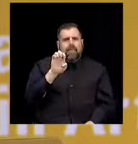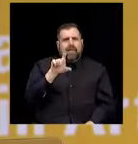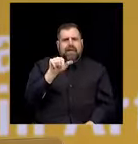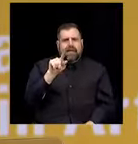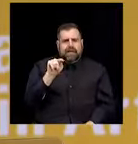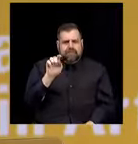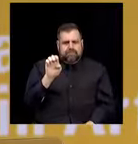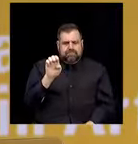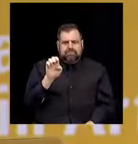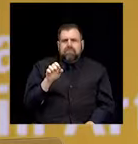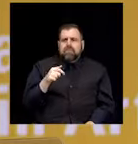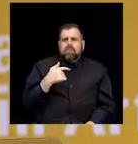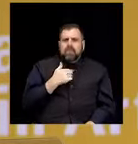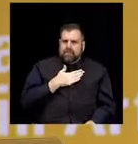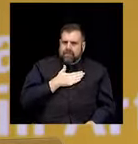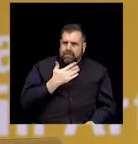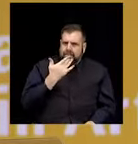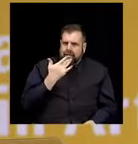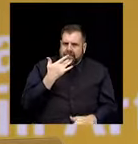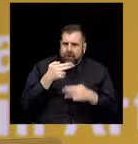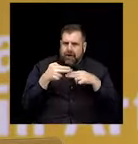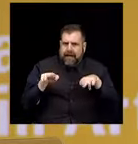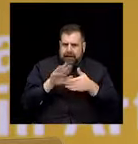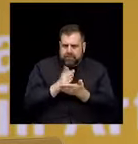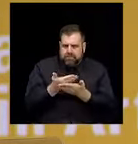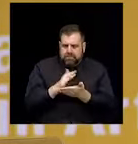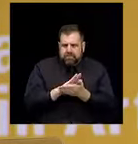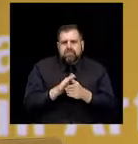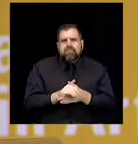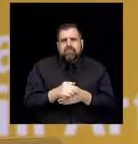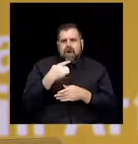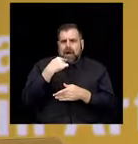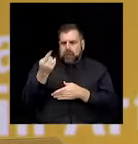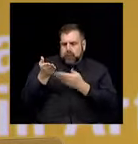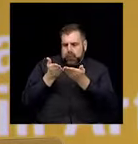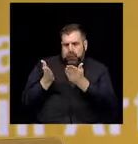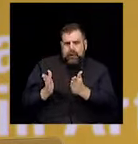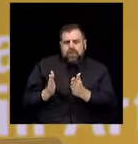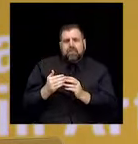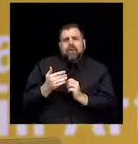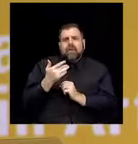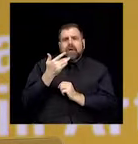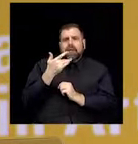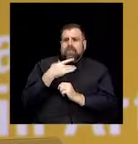cooked a way that I like them cooked. So I told the server I liked the